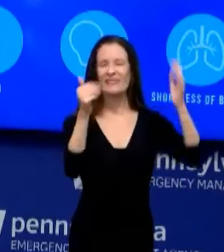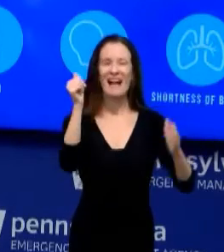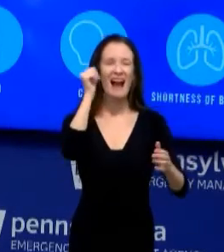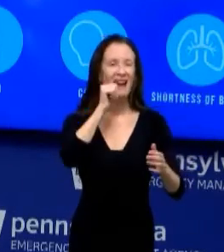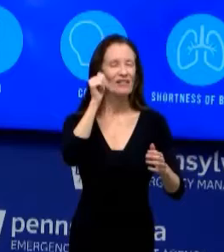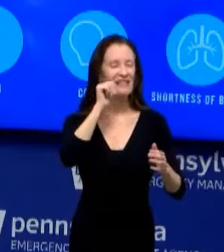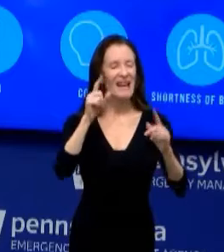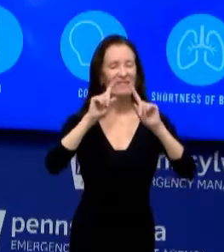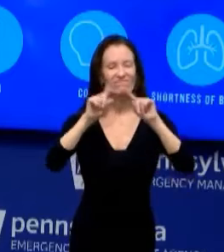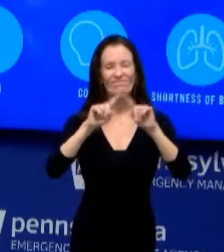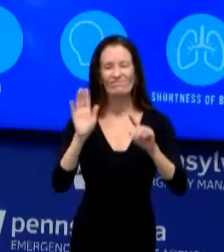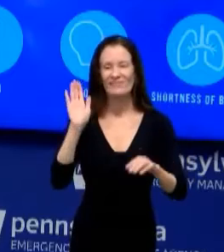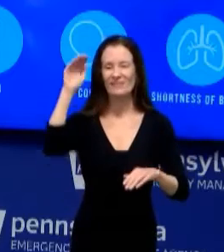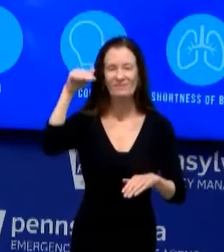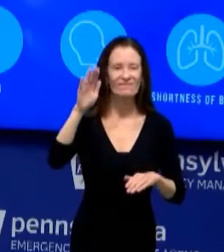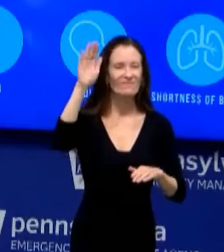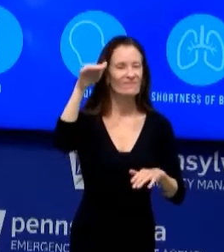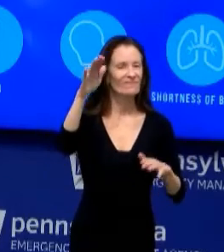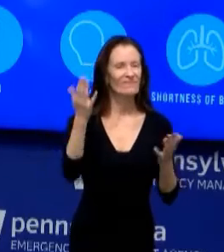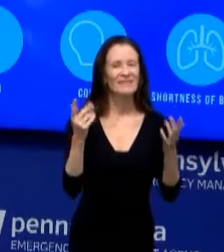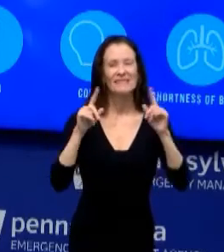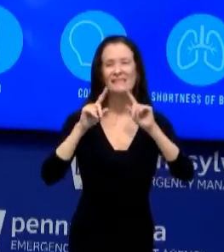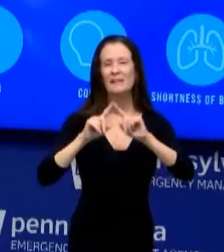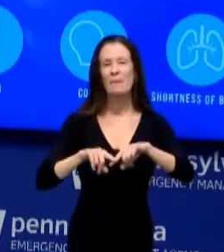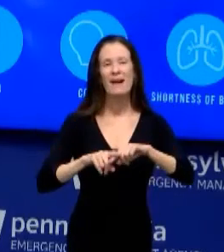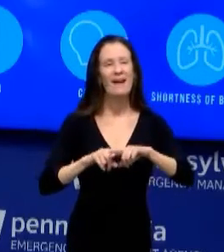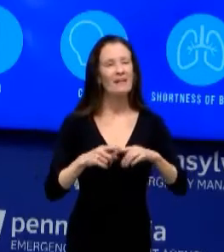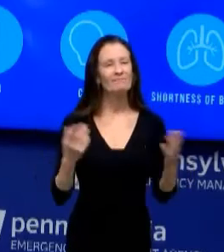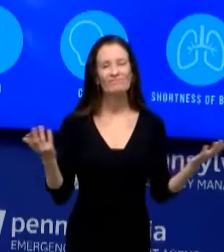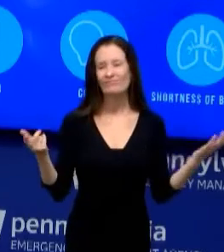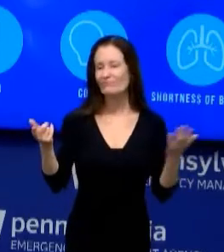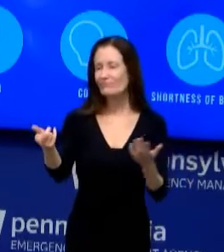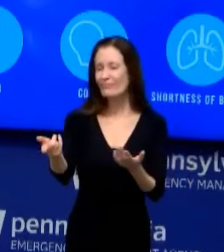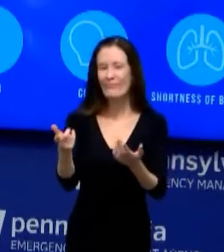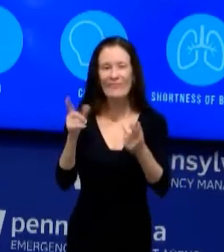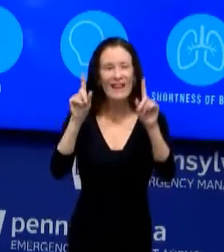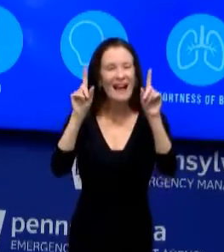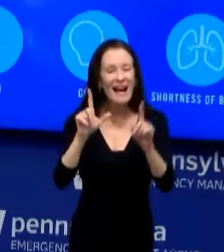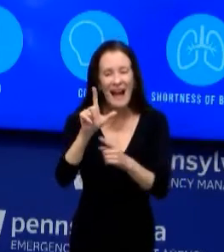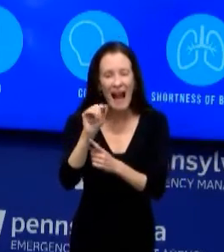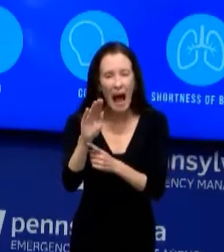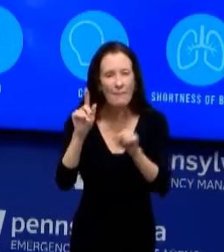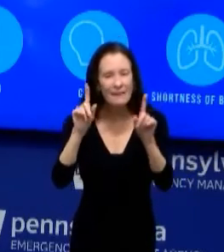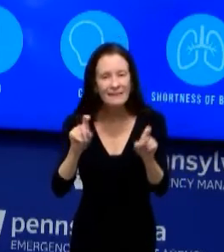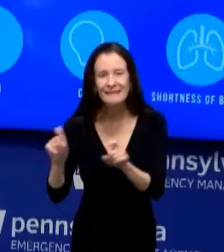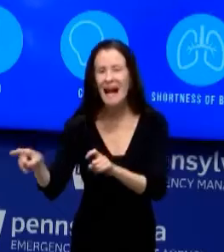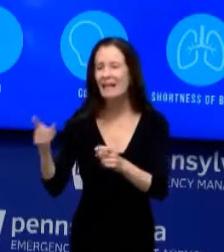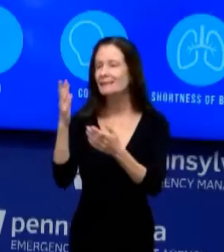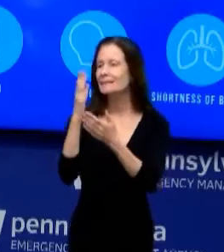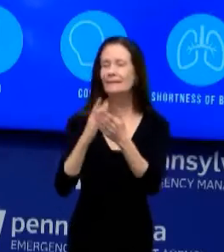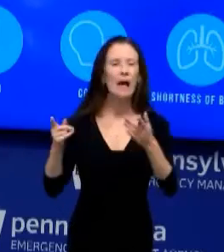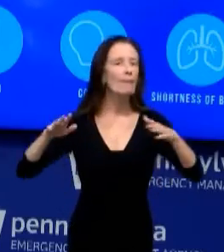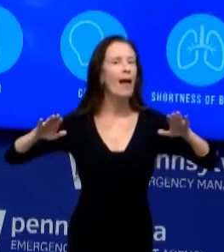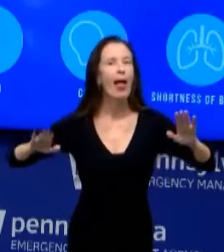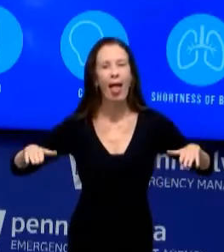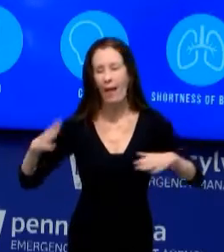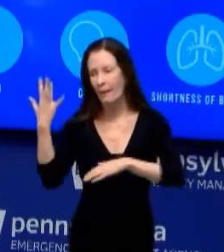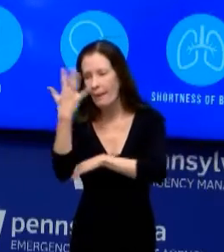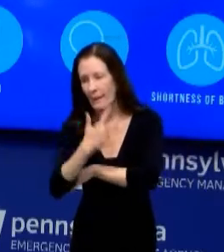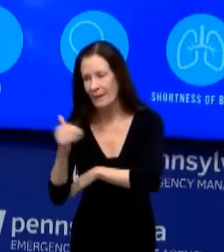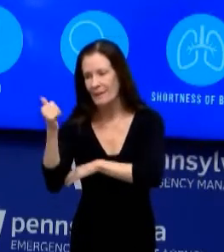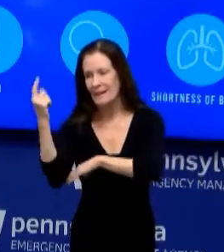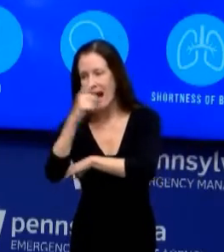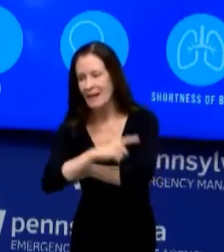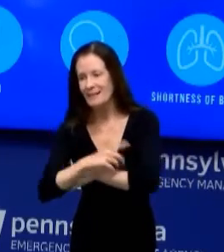and a lot of that depends upon the laboratories that are reporting into the system, into our data system that we collect